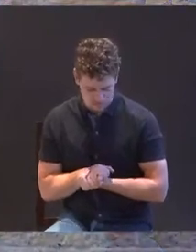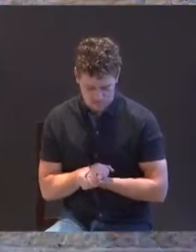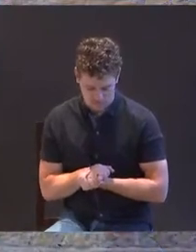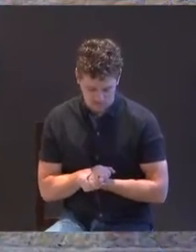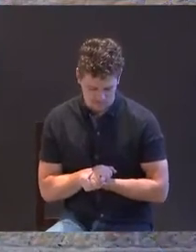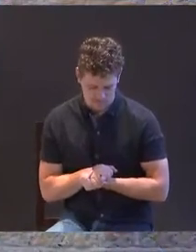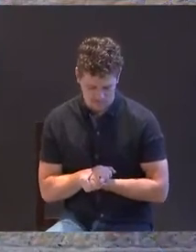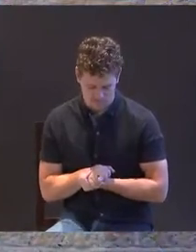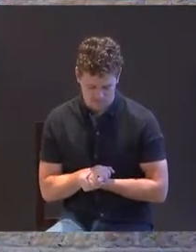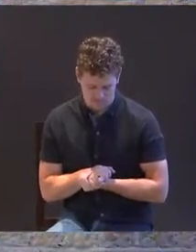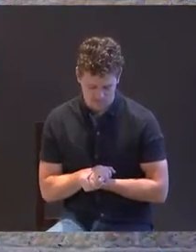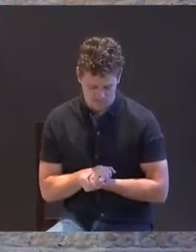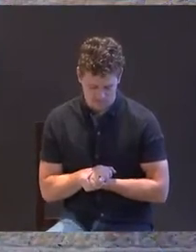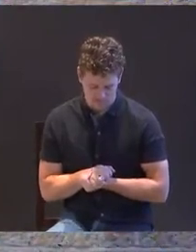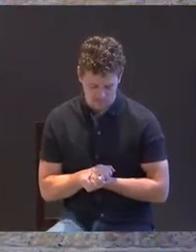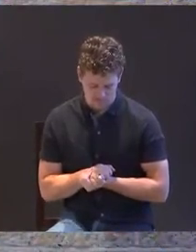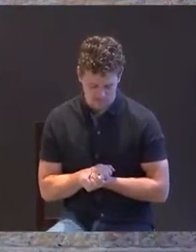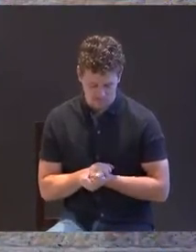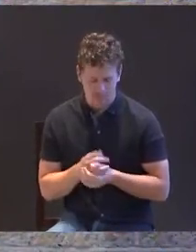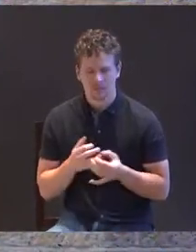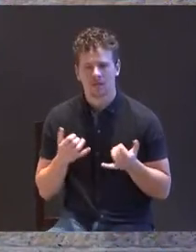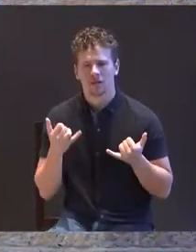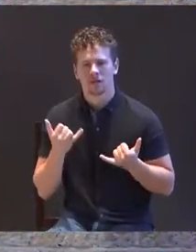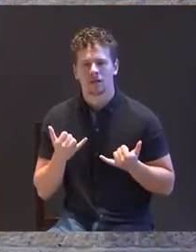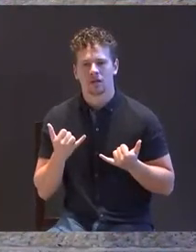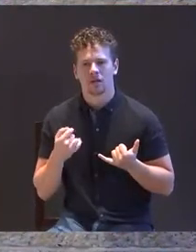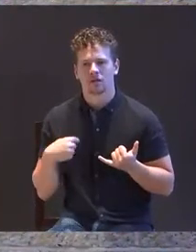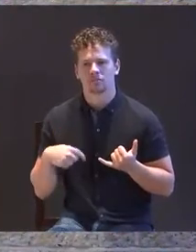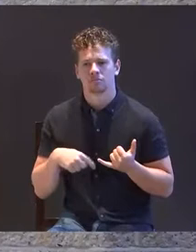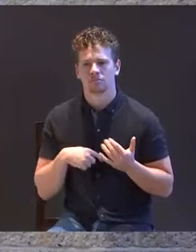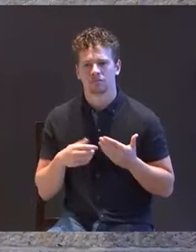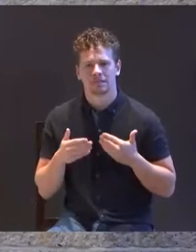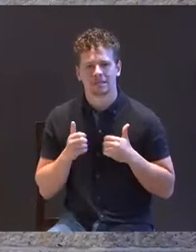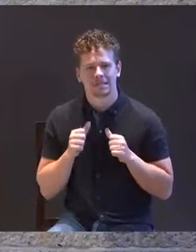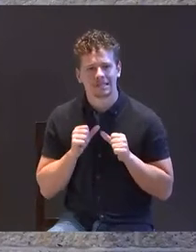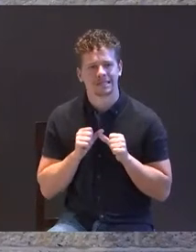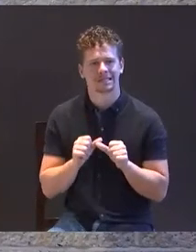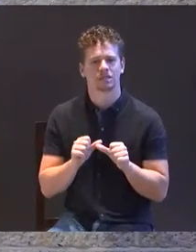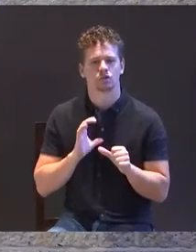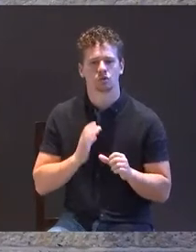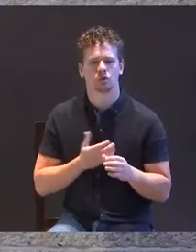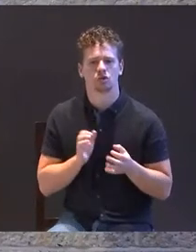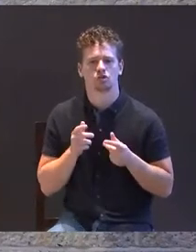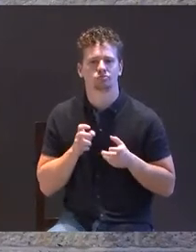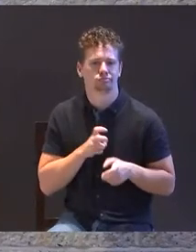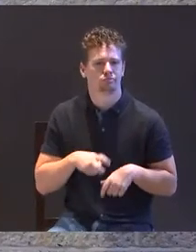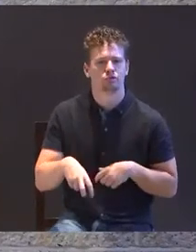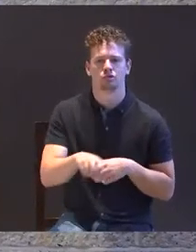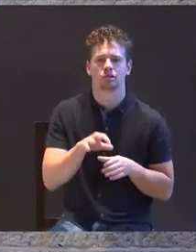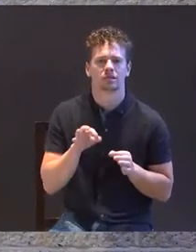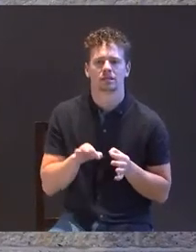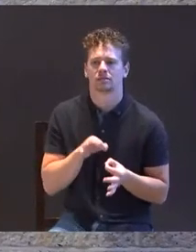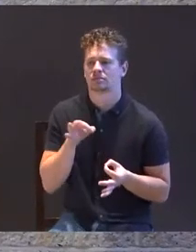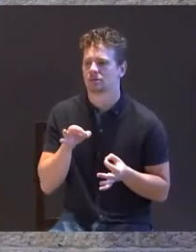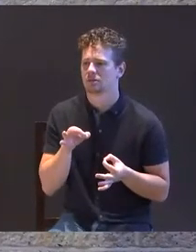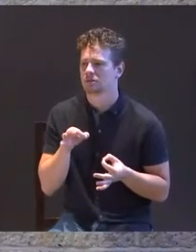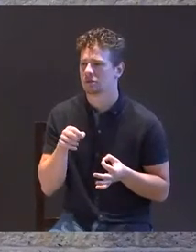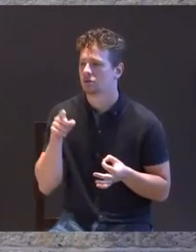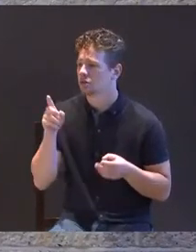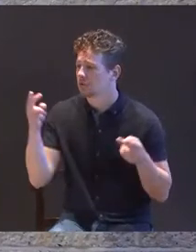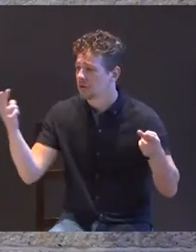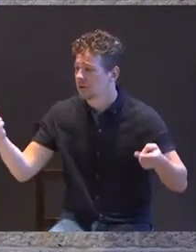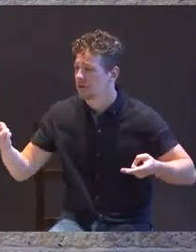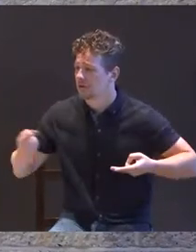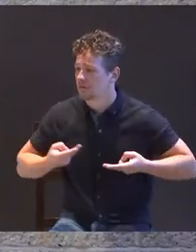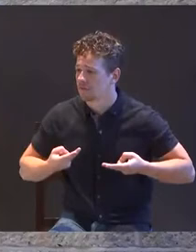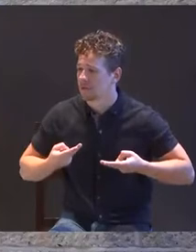We now move deeper into spirit with the reading of the daily word. You are invited to mentally add your prayers to